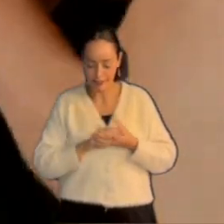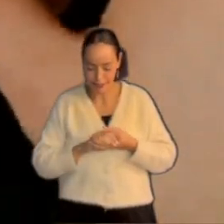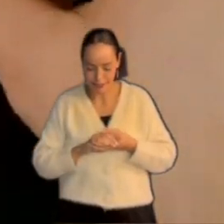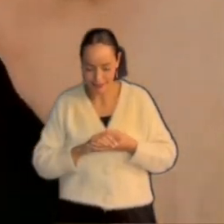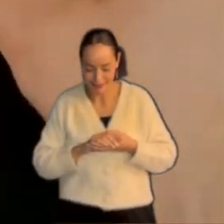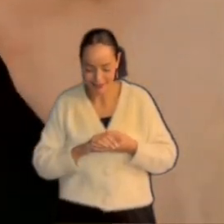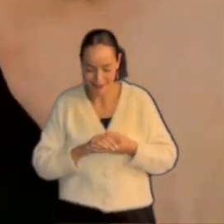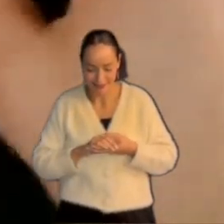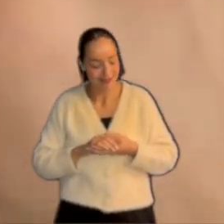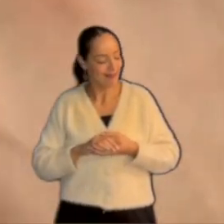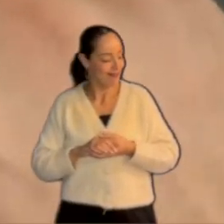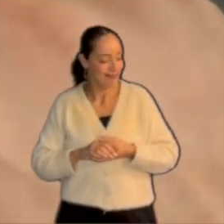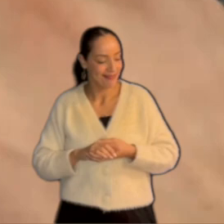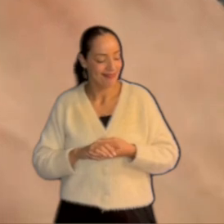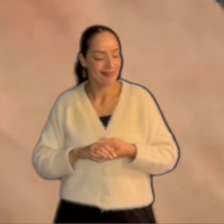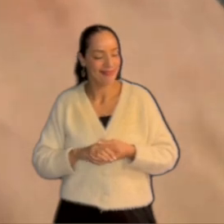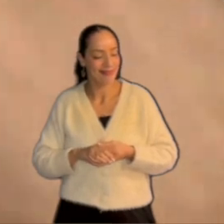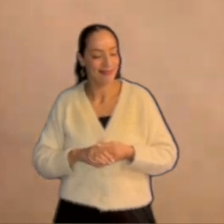Then the opposite.